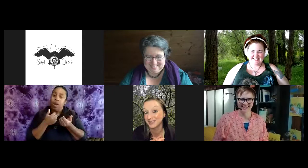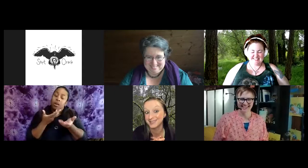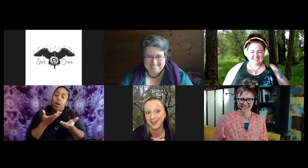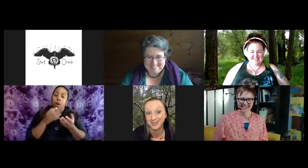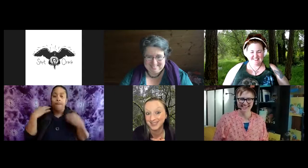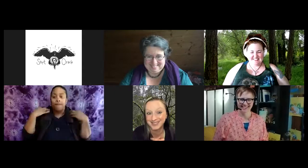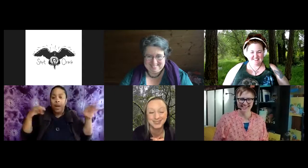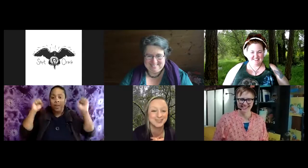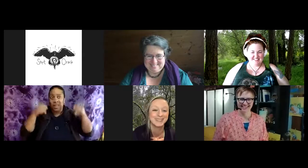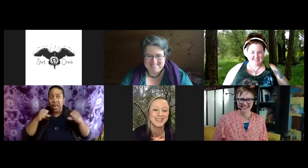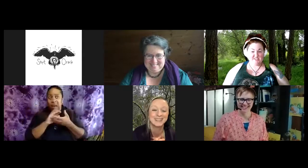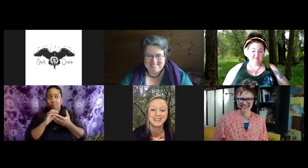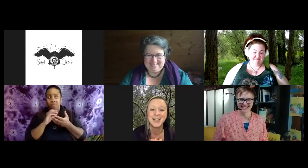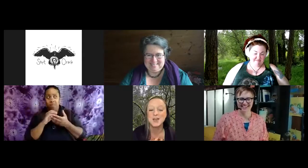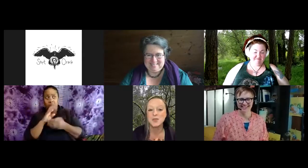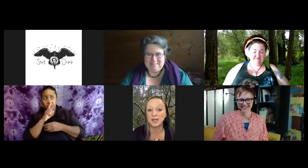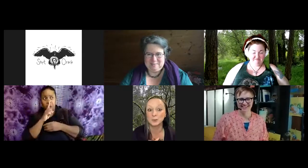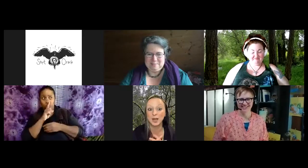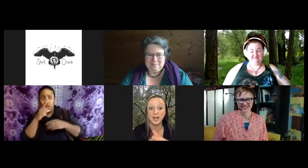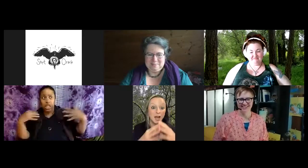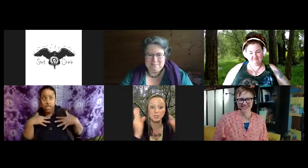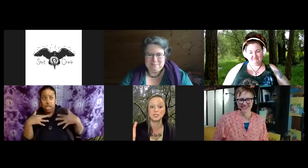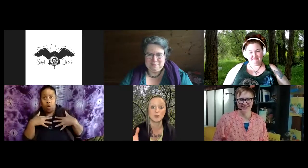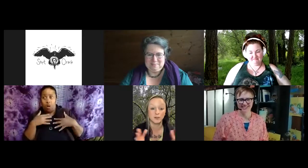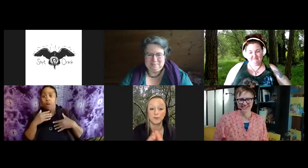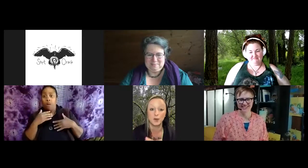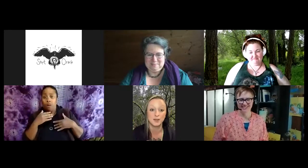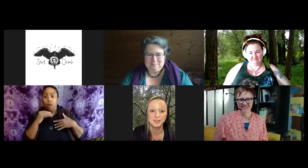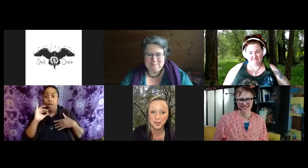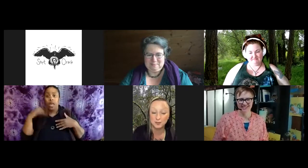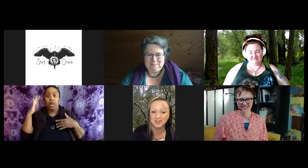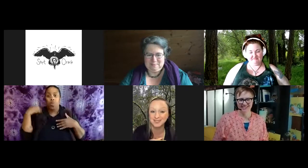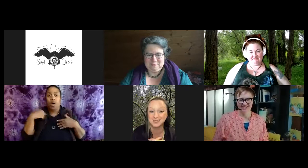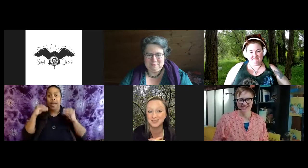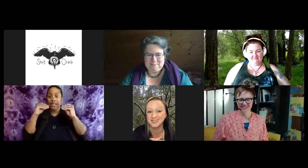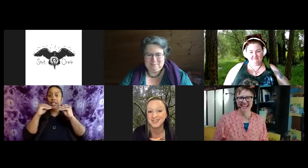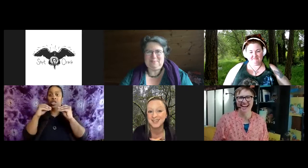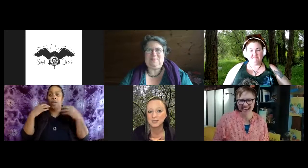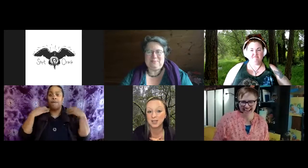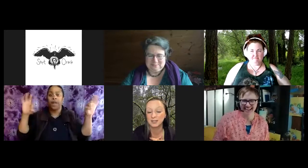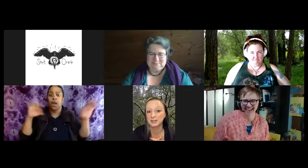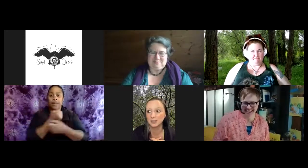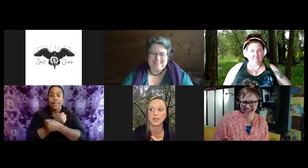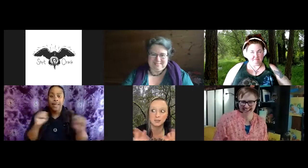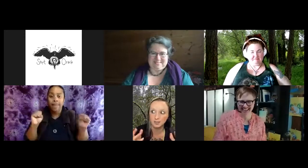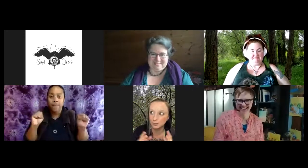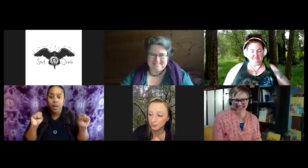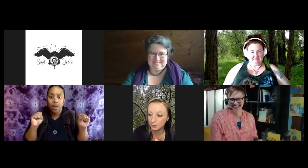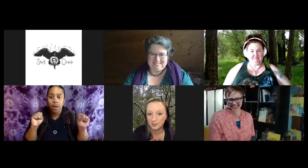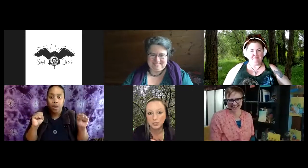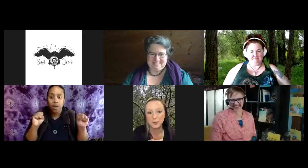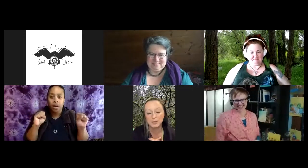really scary too, and that's why I teach like fairy safety as well. So that's